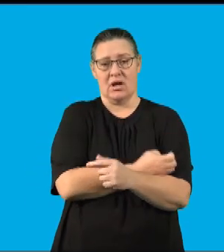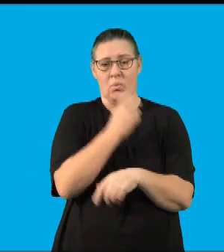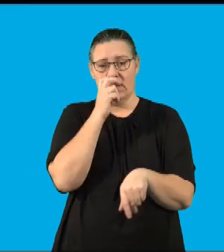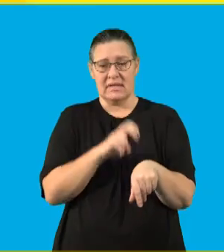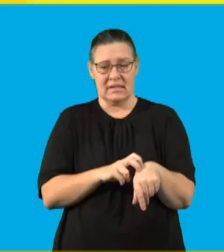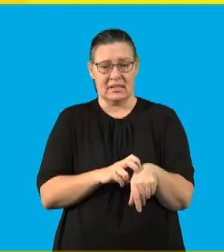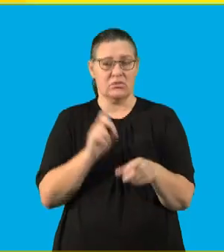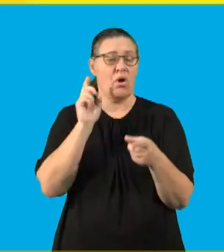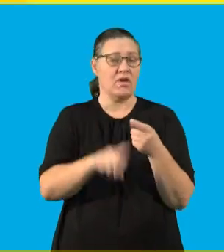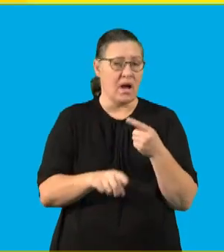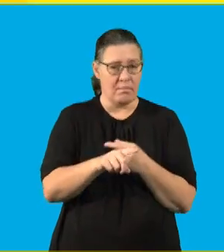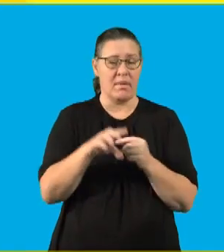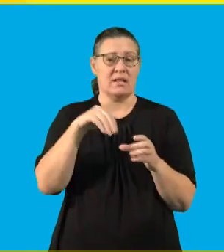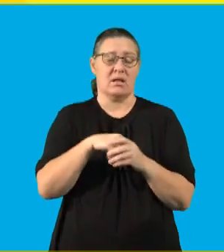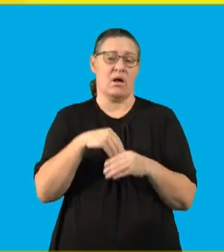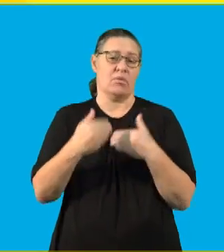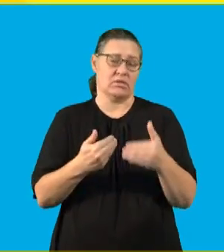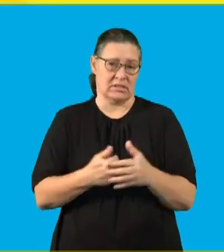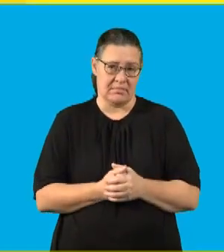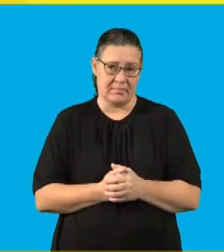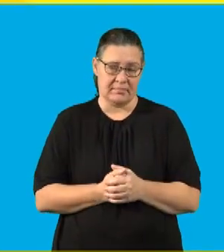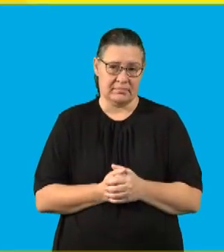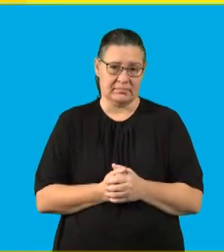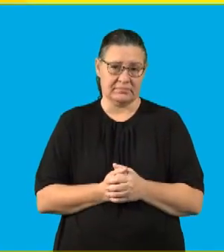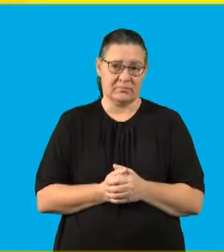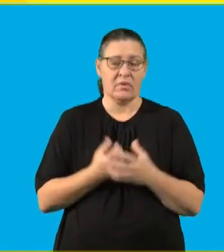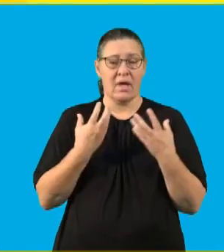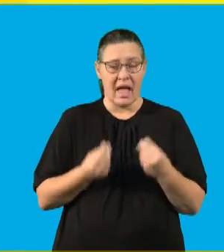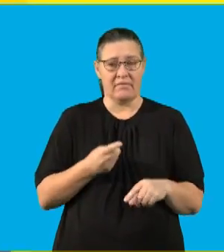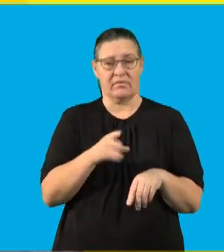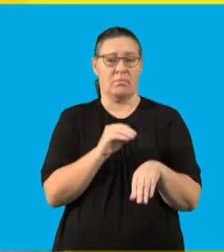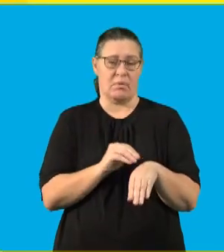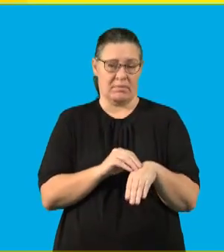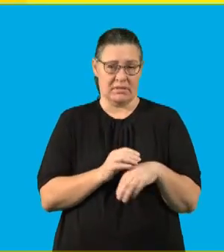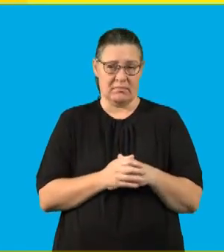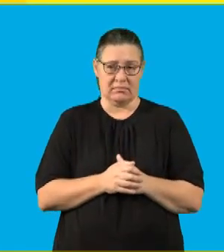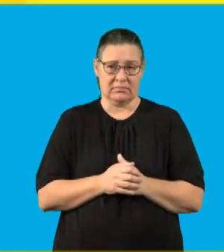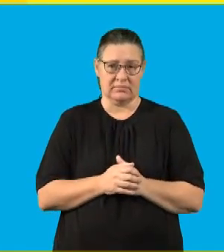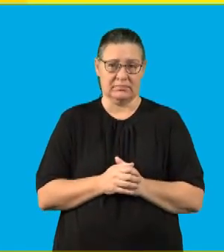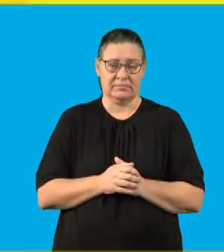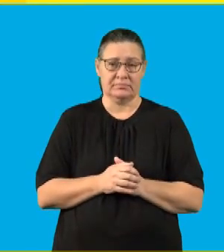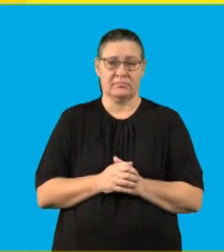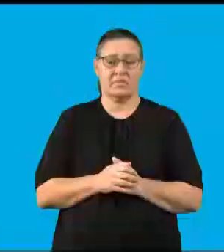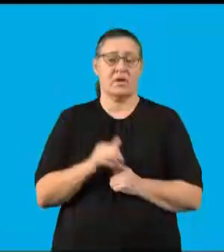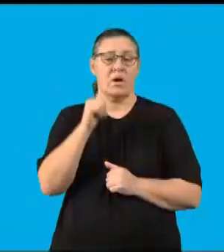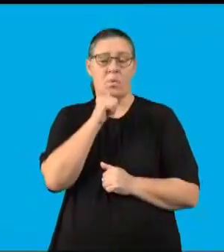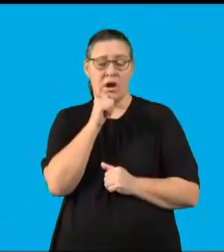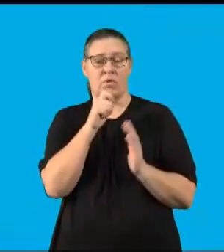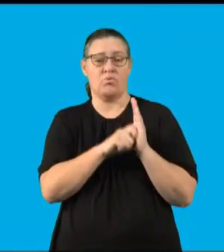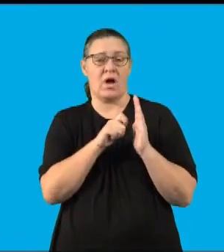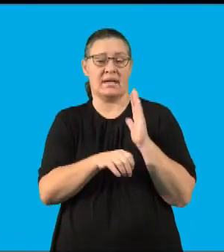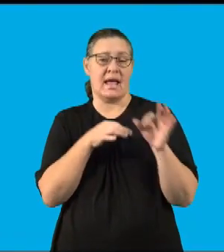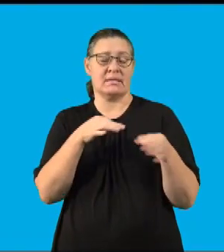is needed to overcome those intermolecular forces. So we are having these problems. Also, when we are also